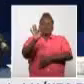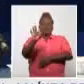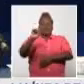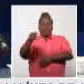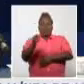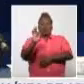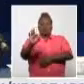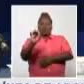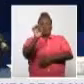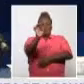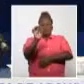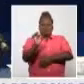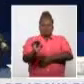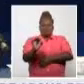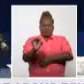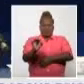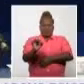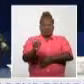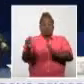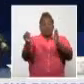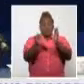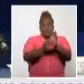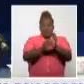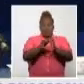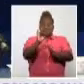confirmed in our country.